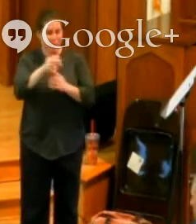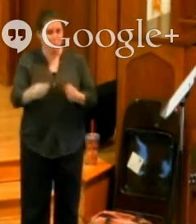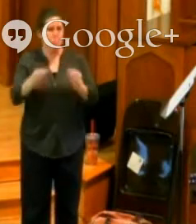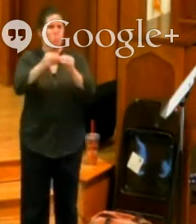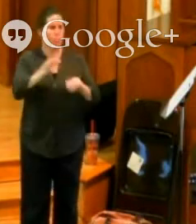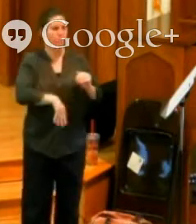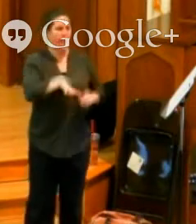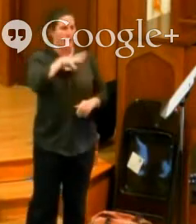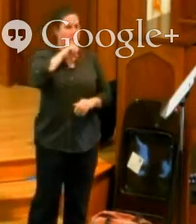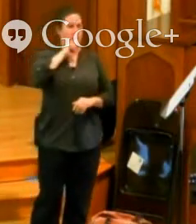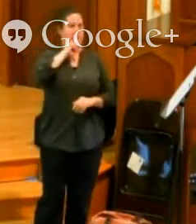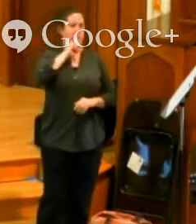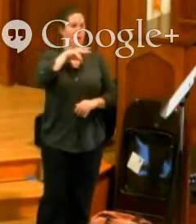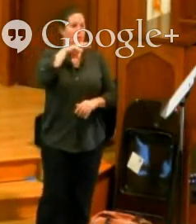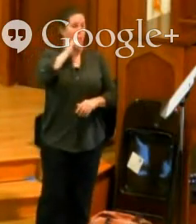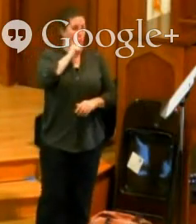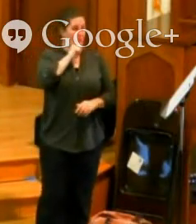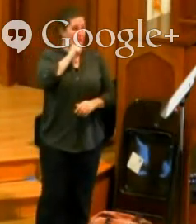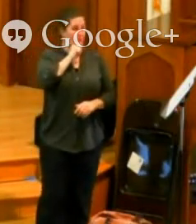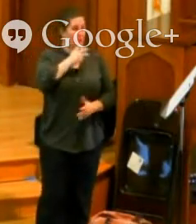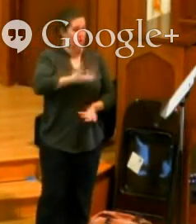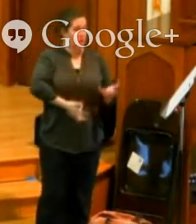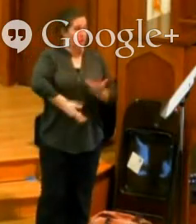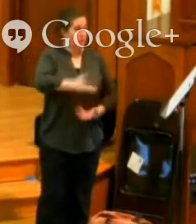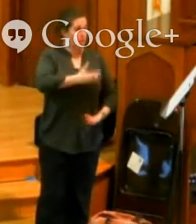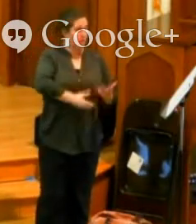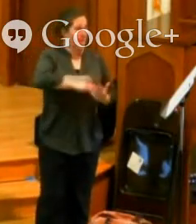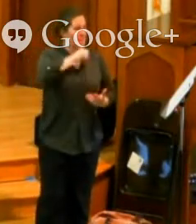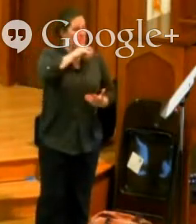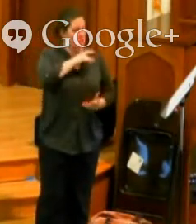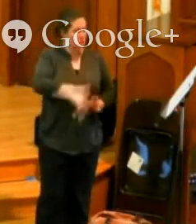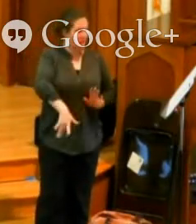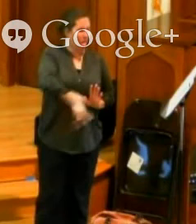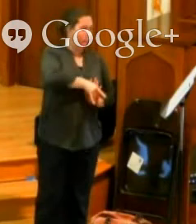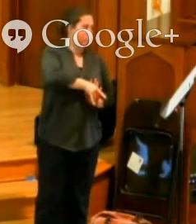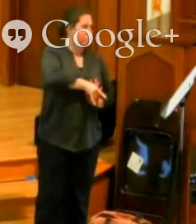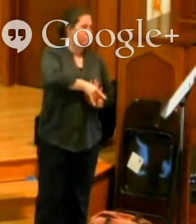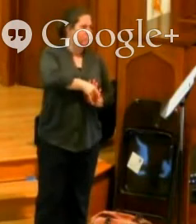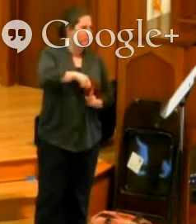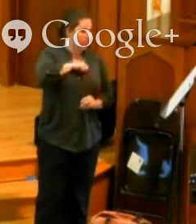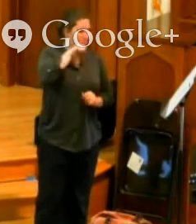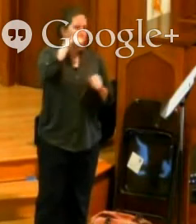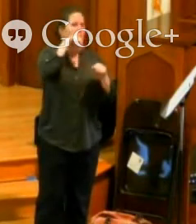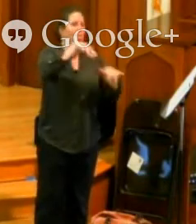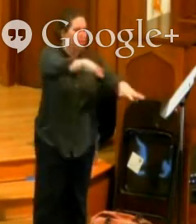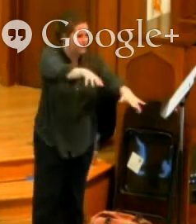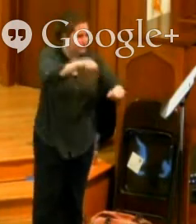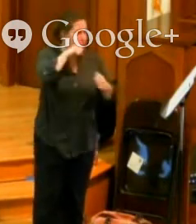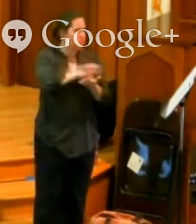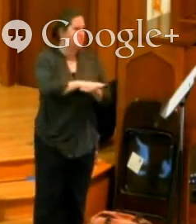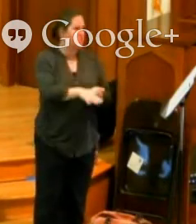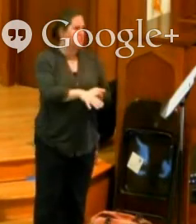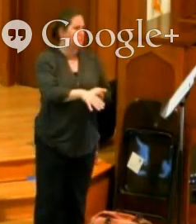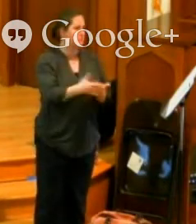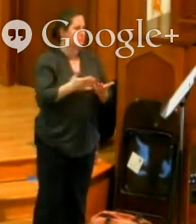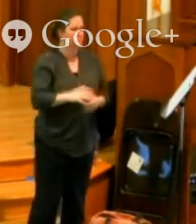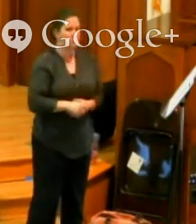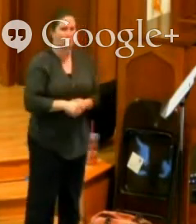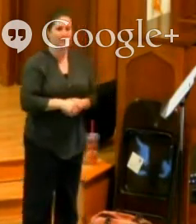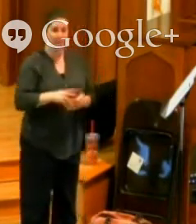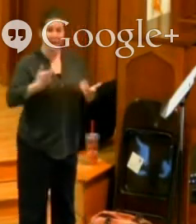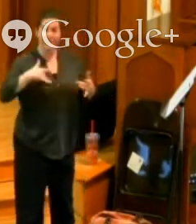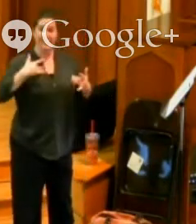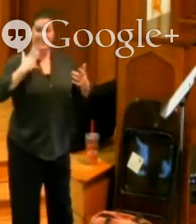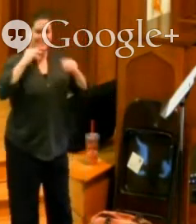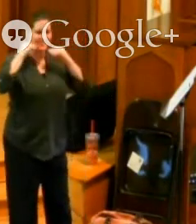really pushing all of that waste out of your system. How are you doing? Few people are looking a little perkier. This